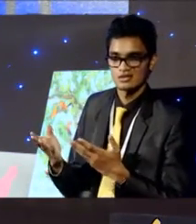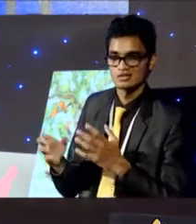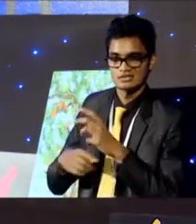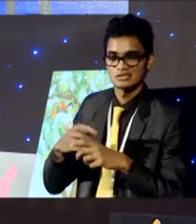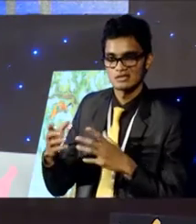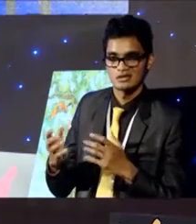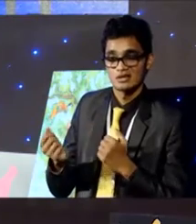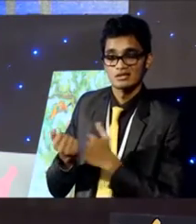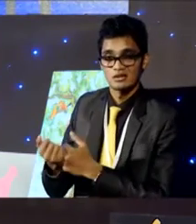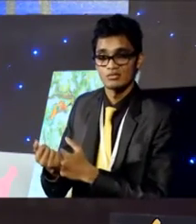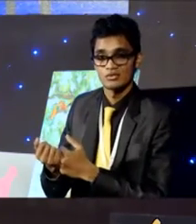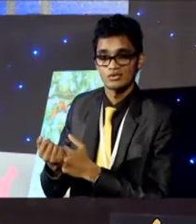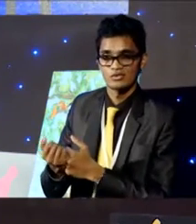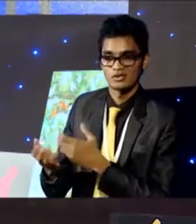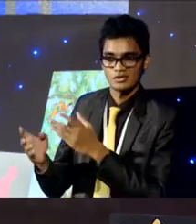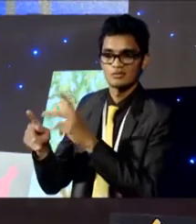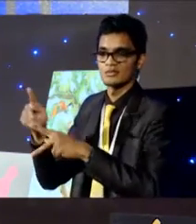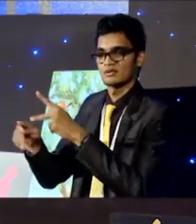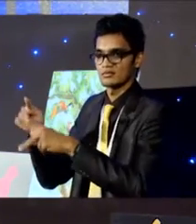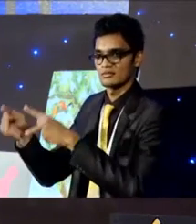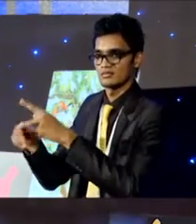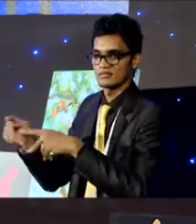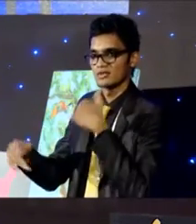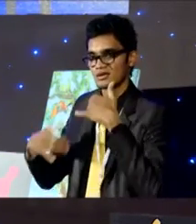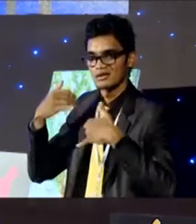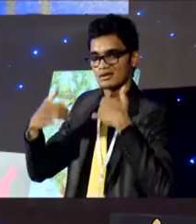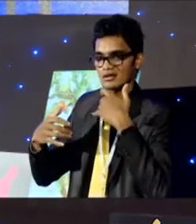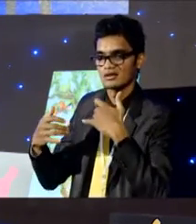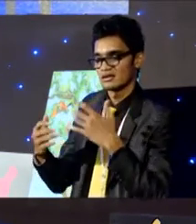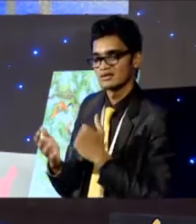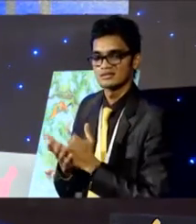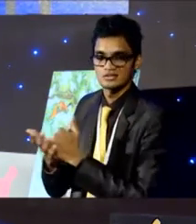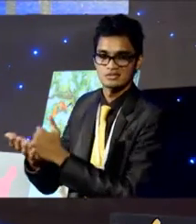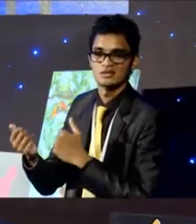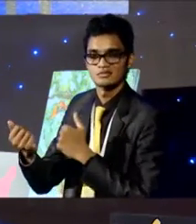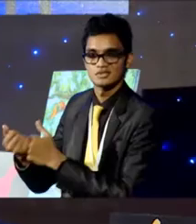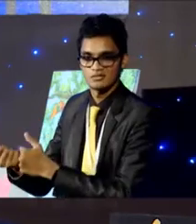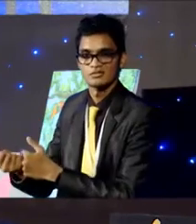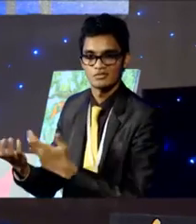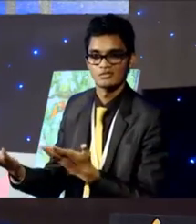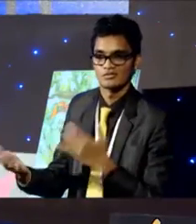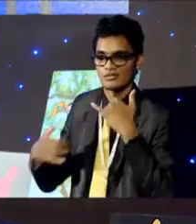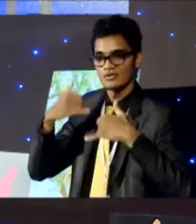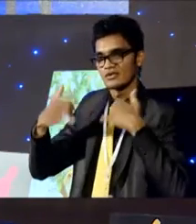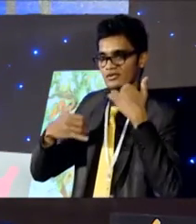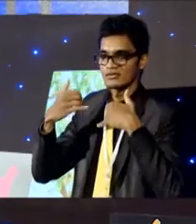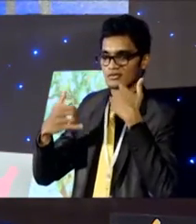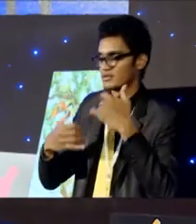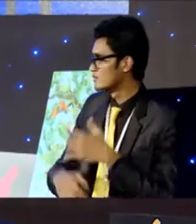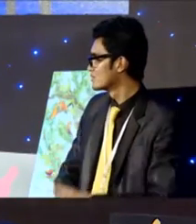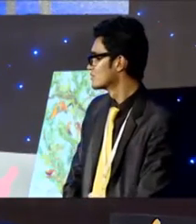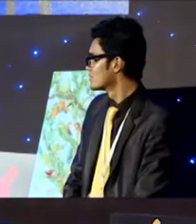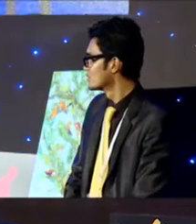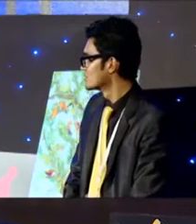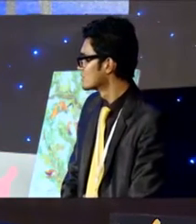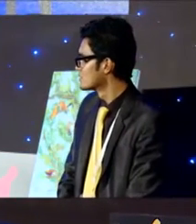customer support because of his ability towards customer satisfaction and the passion for satisfying